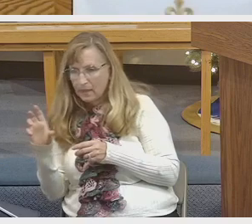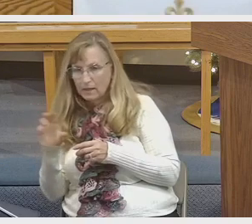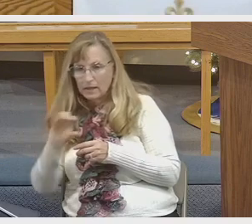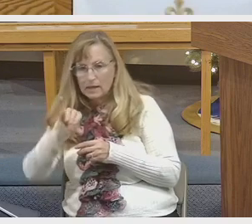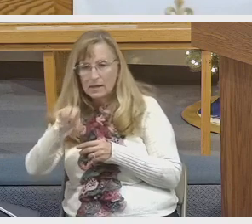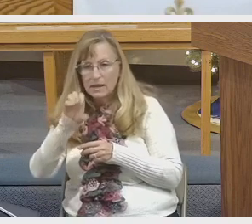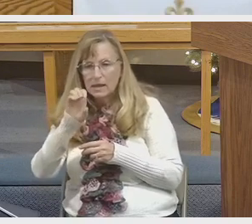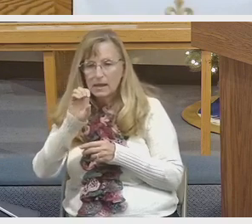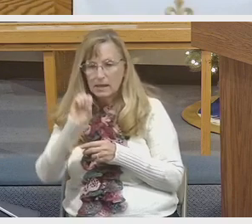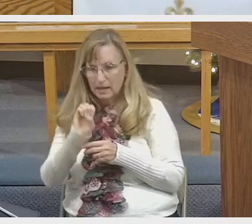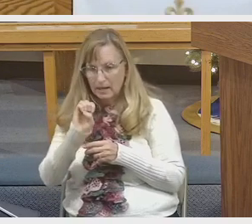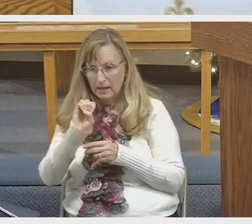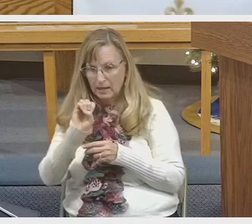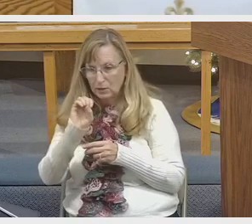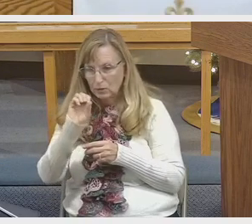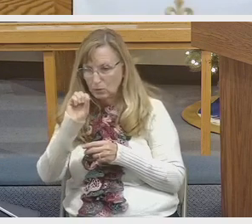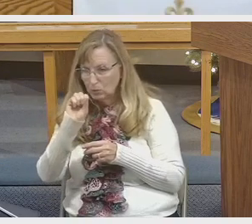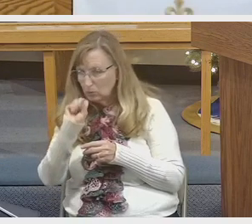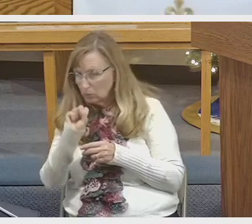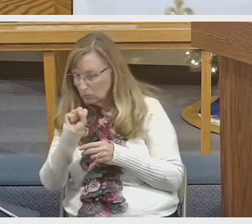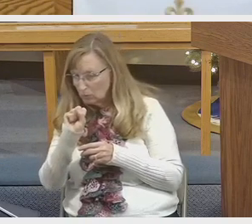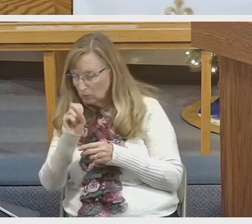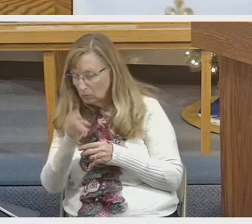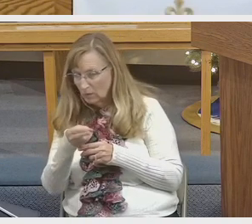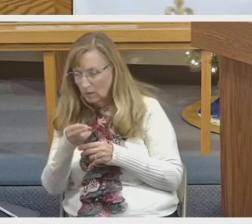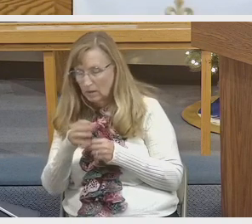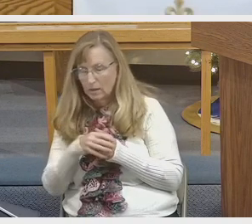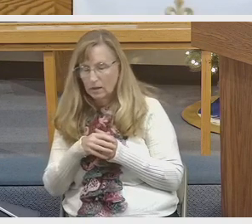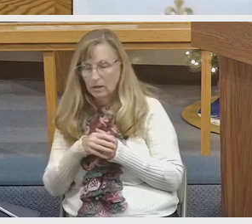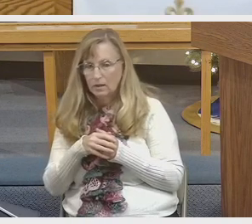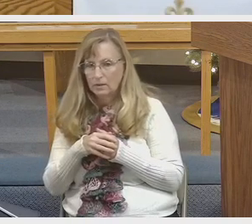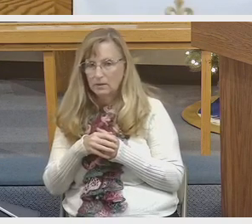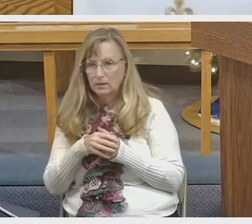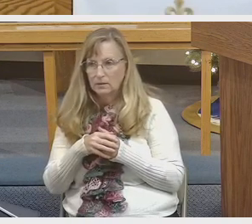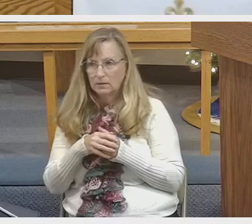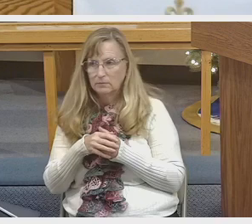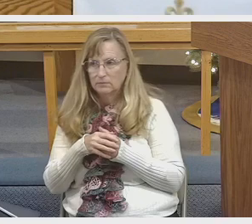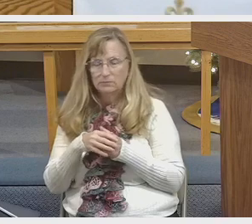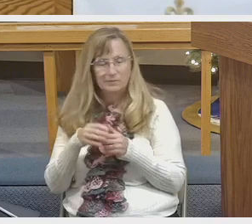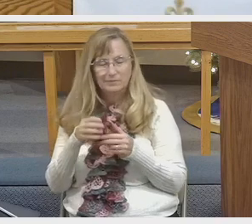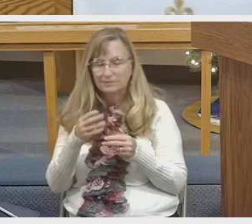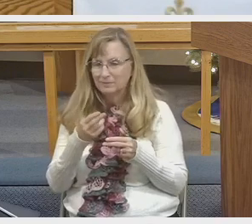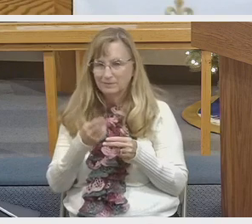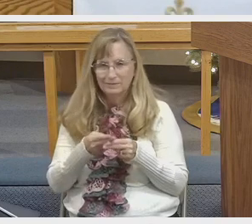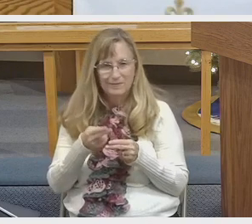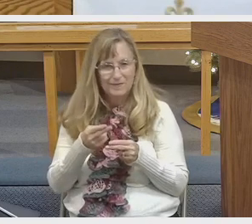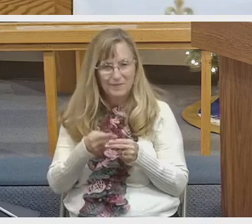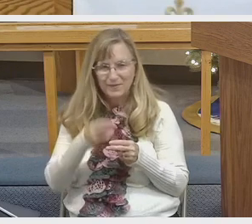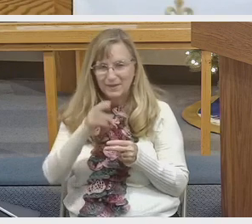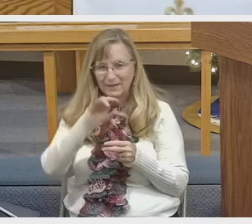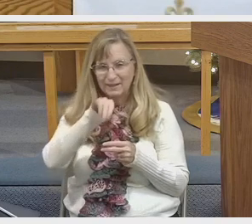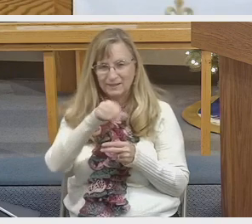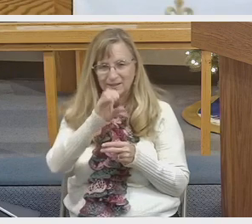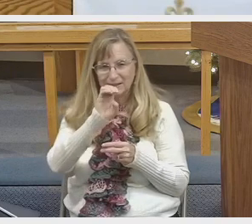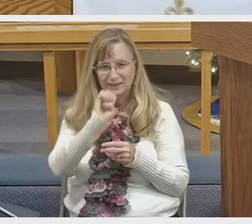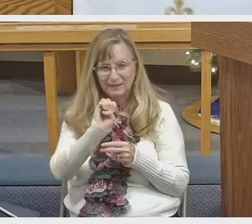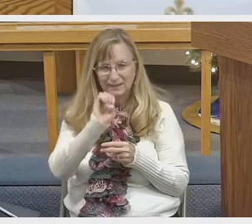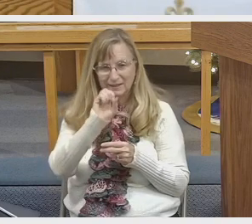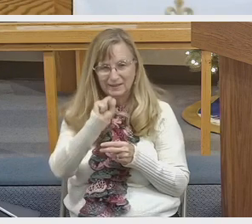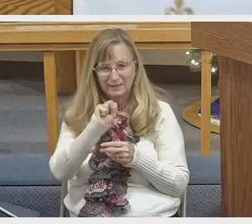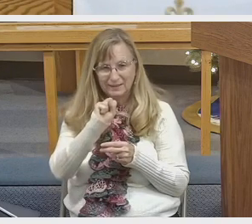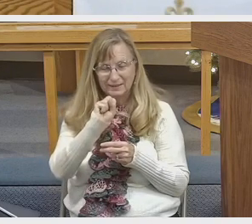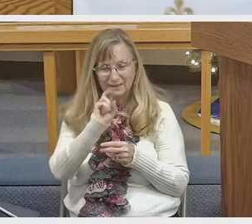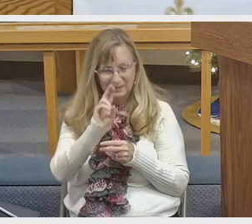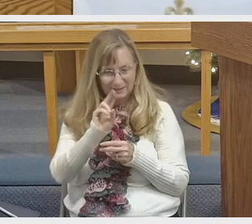Testament consistently call him Jesus, his Greek name. Not only because